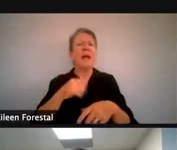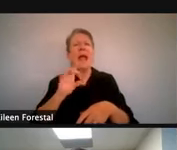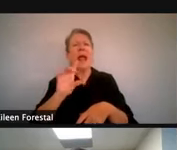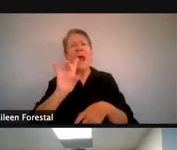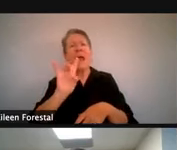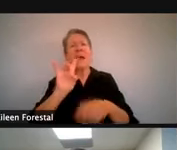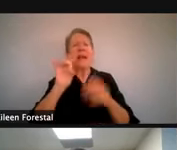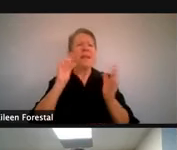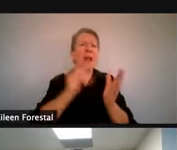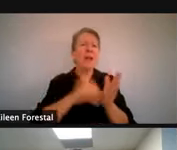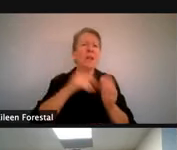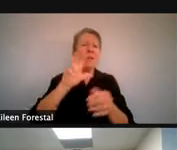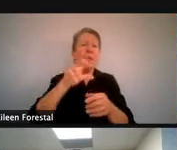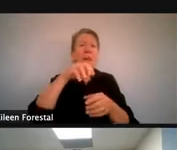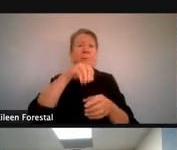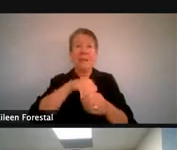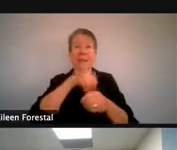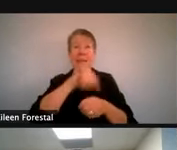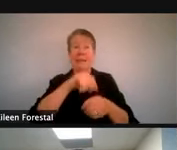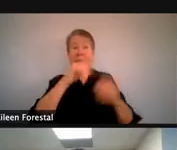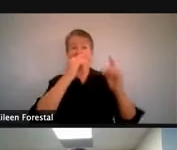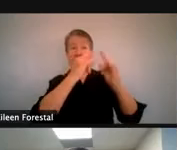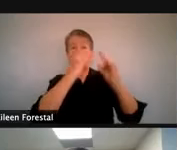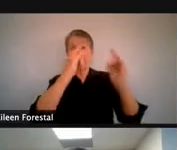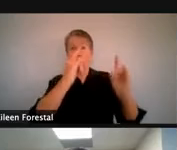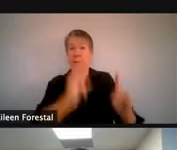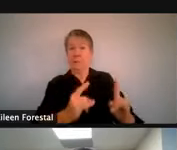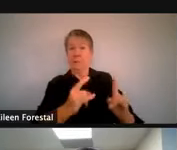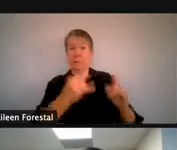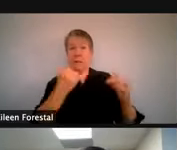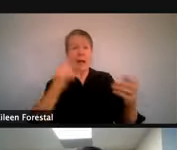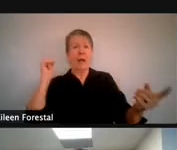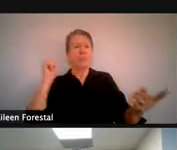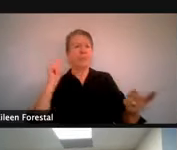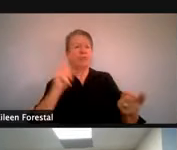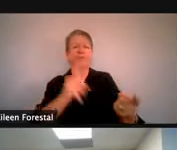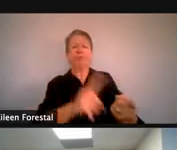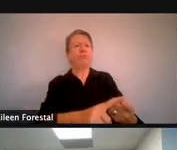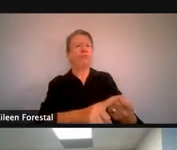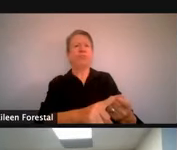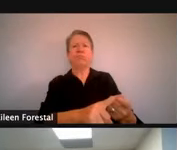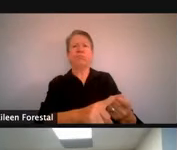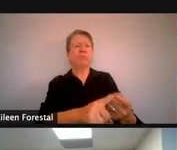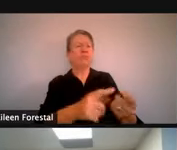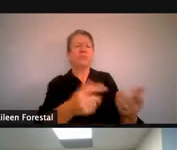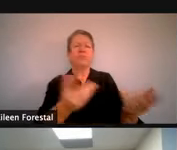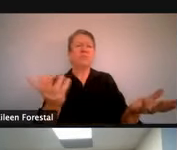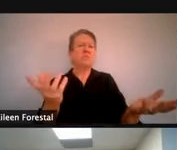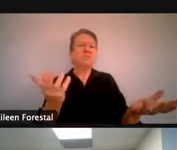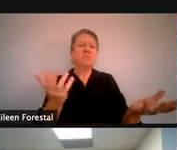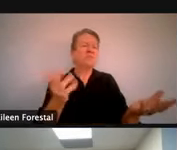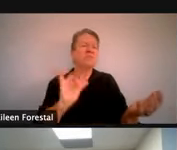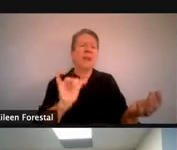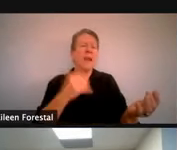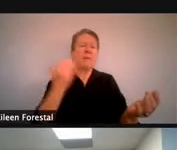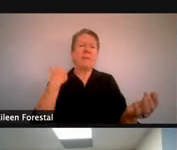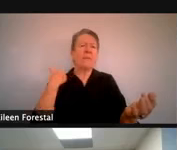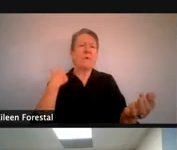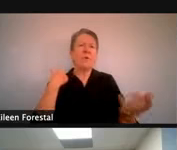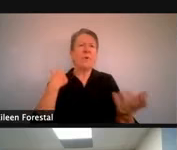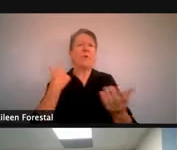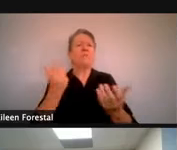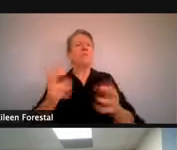are now about 1,100, so we're not, thank God, at this point, we're not near that number, but they still are there